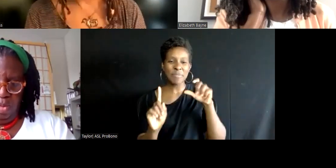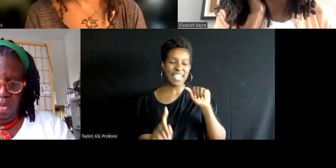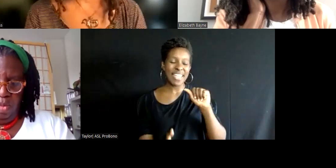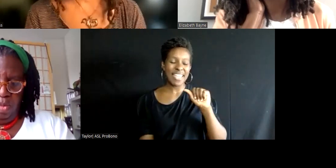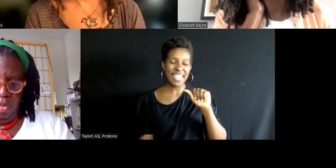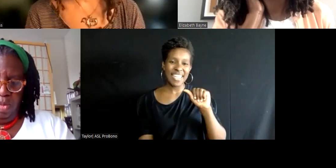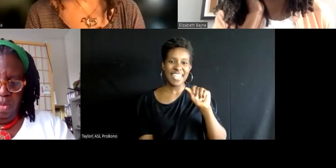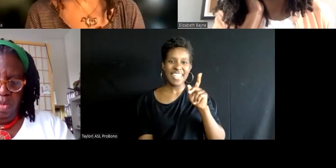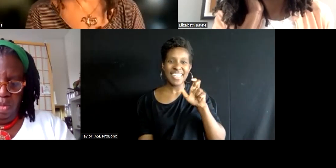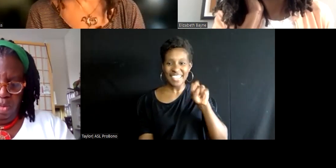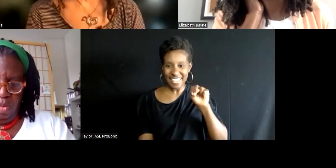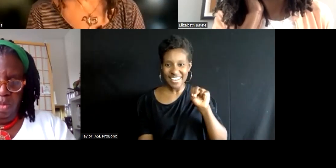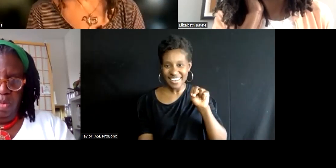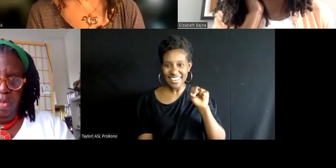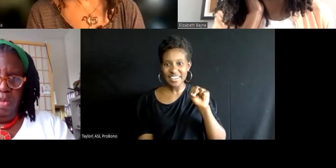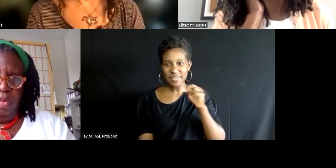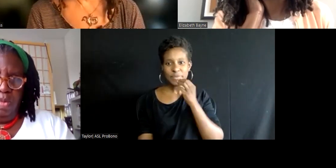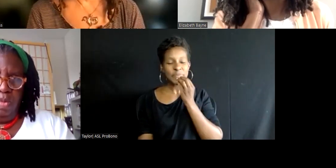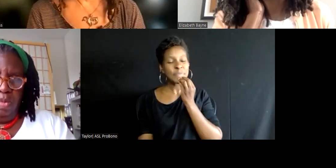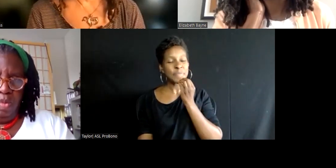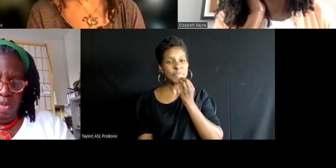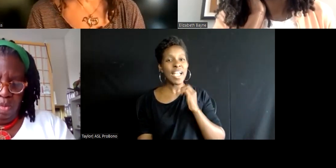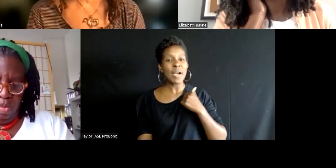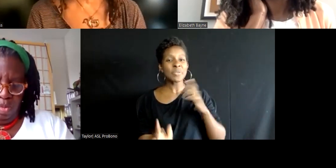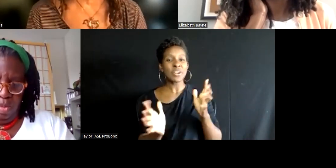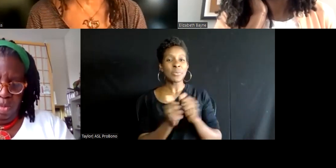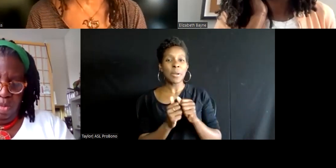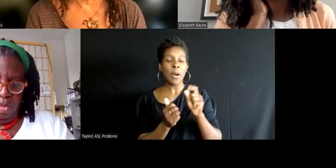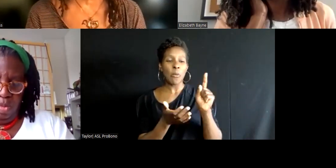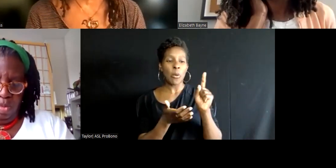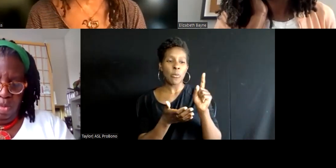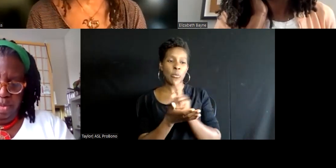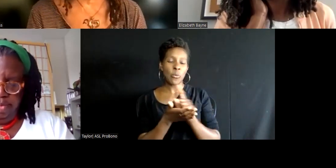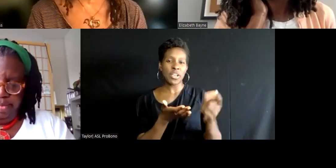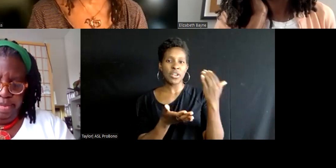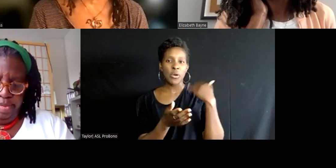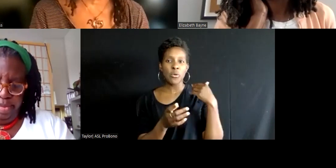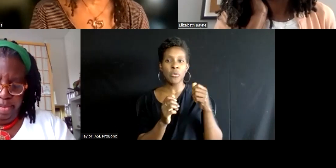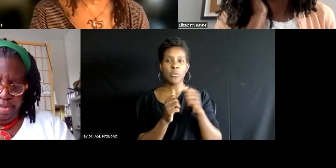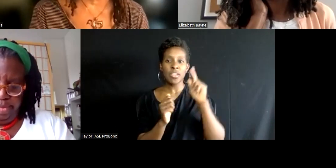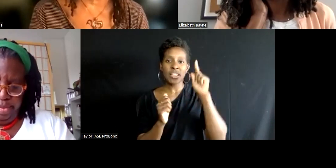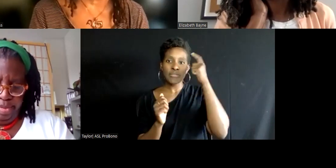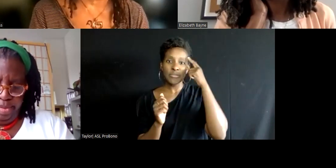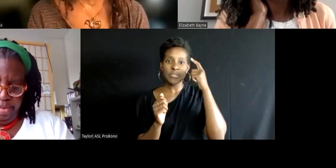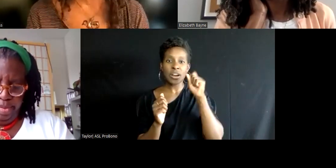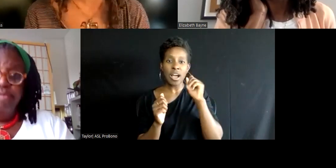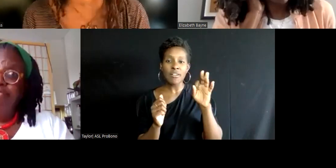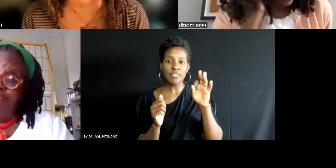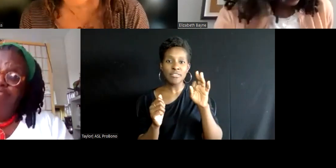I was talking to her about a week ago, though, when she was talking about former Governor Nikki Haley, who's now running for president, and she did